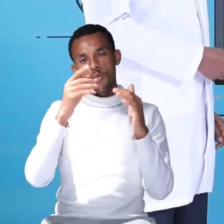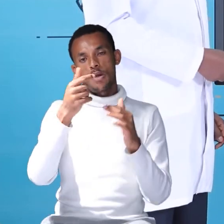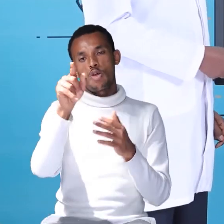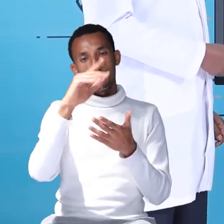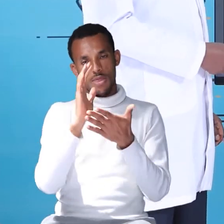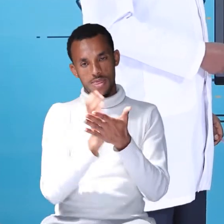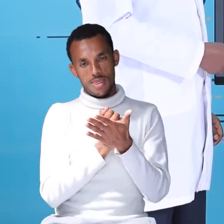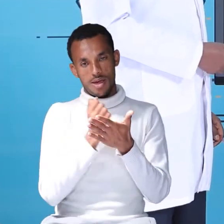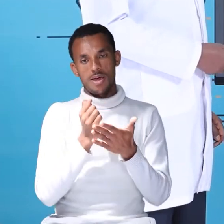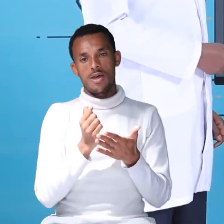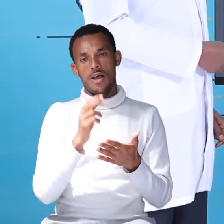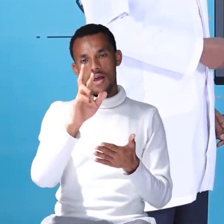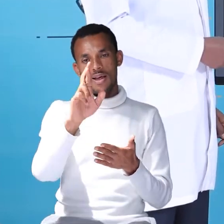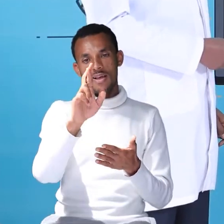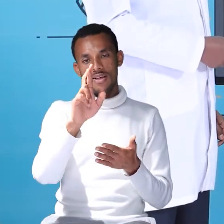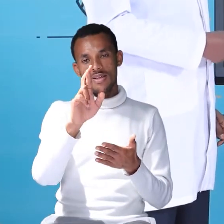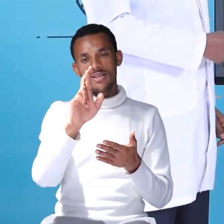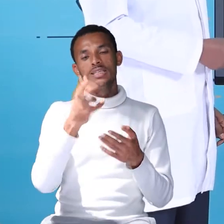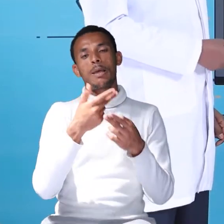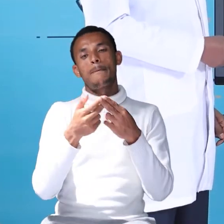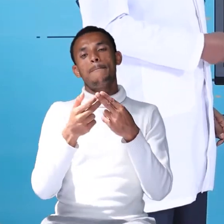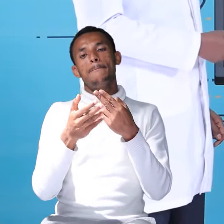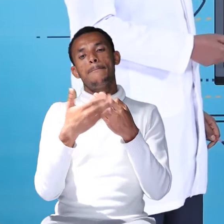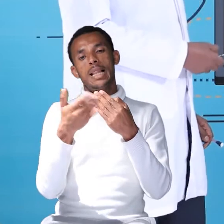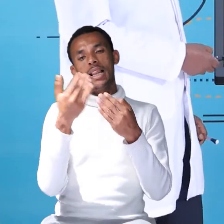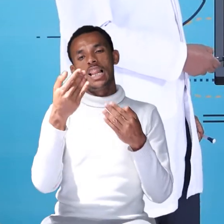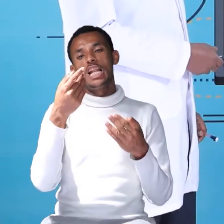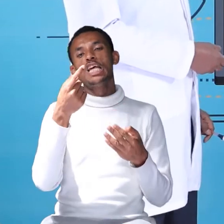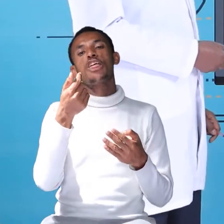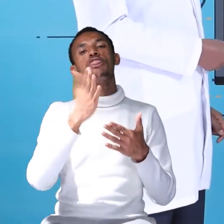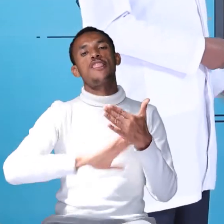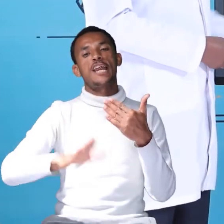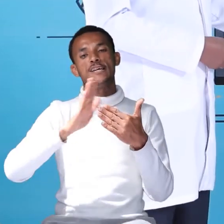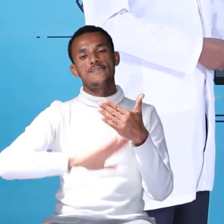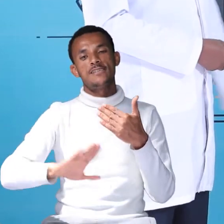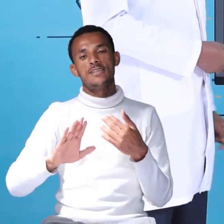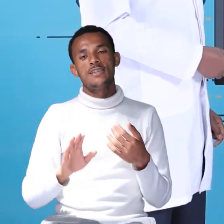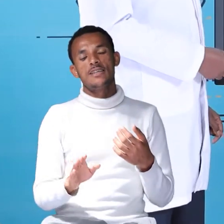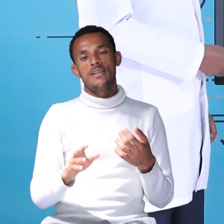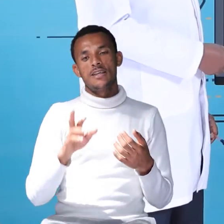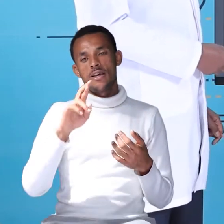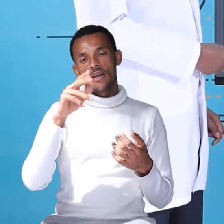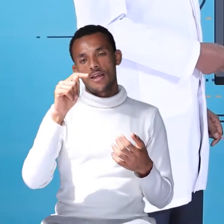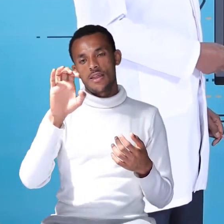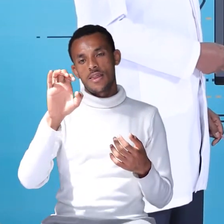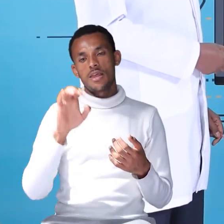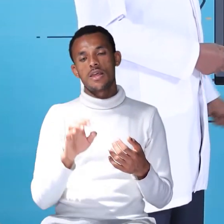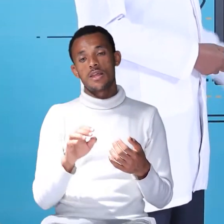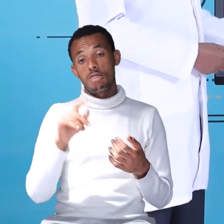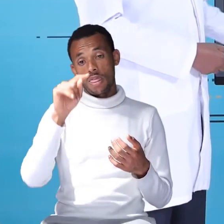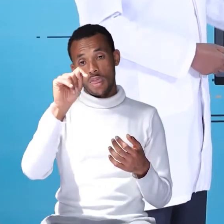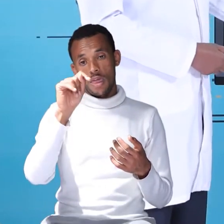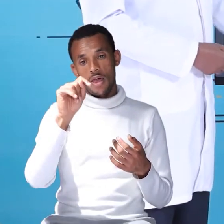taken. R, the simple interest rate, it will be the simple interest. You have